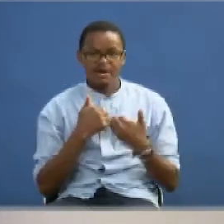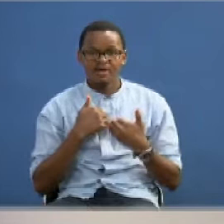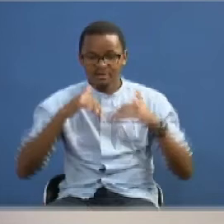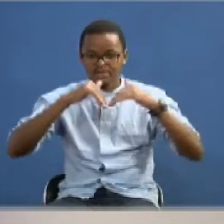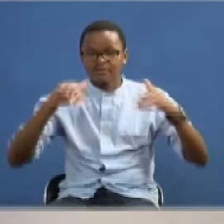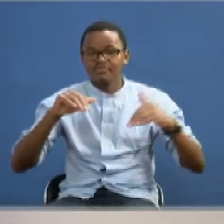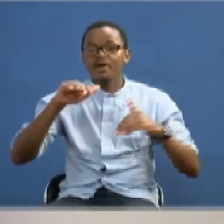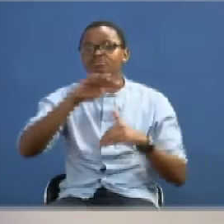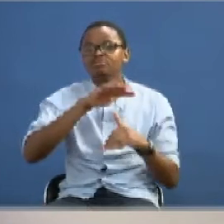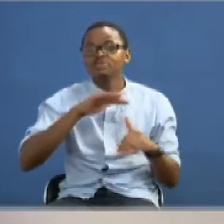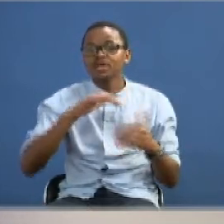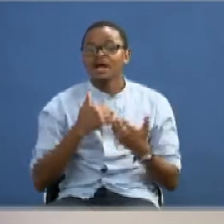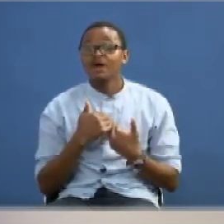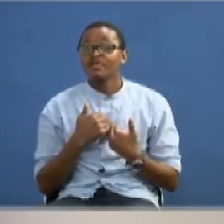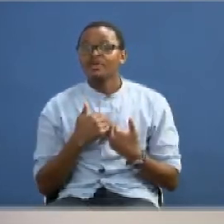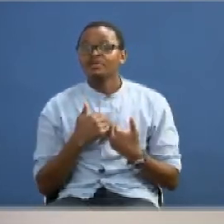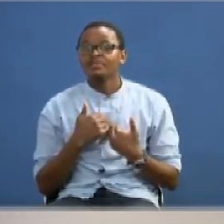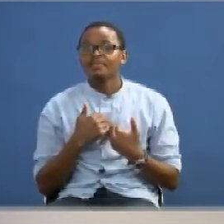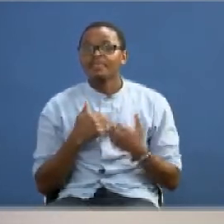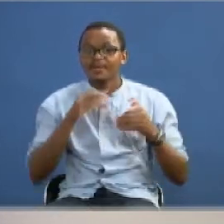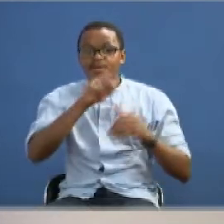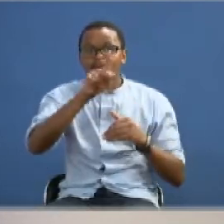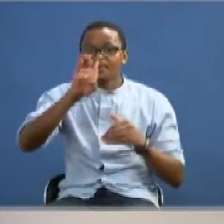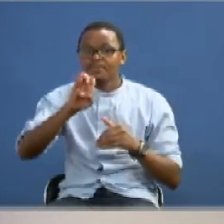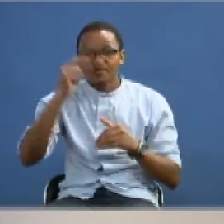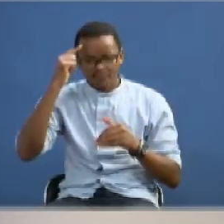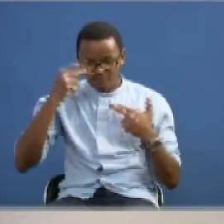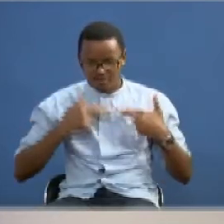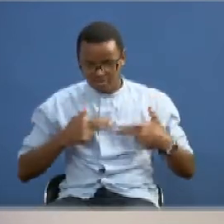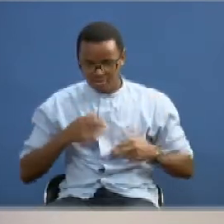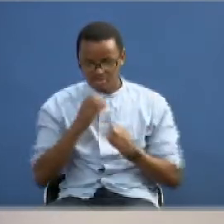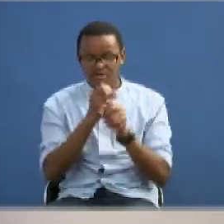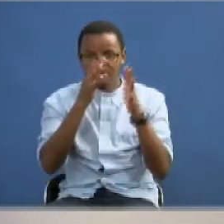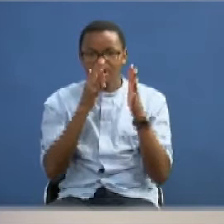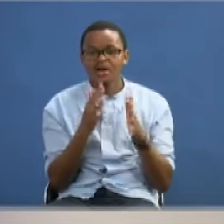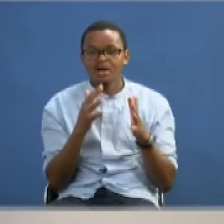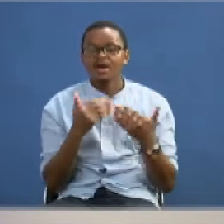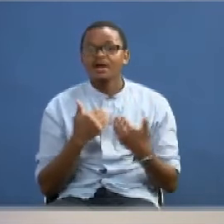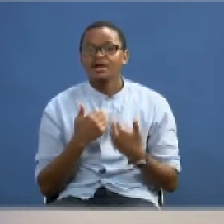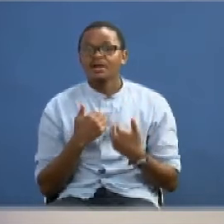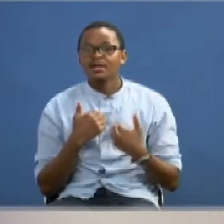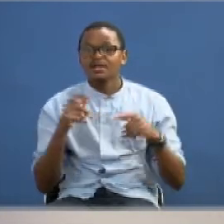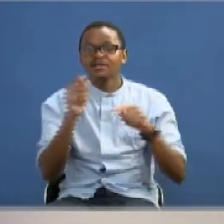quarantine facilities, having the PPEs for healthcare workers, having